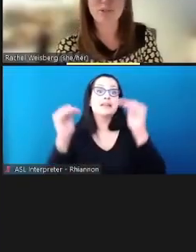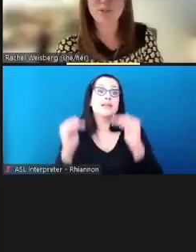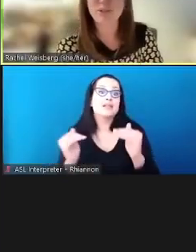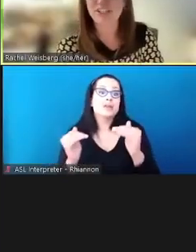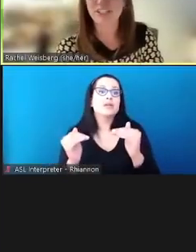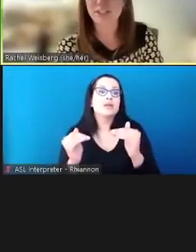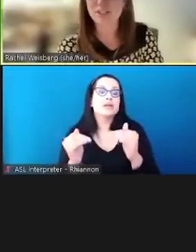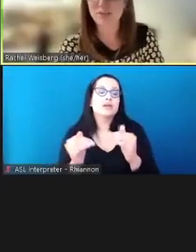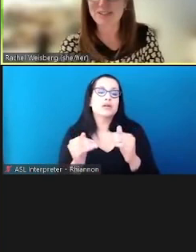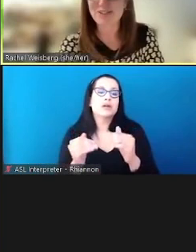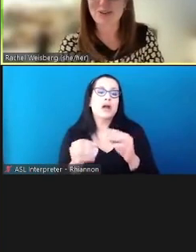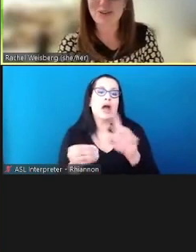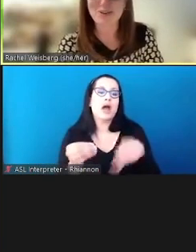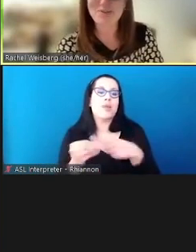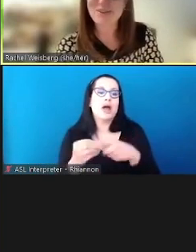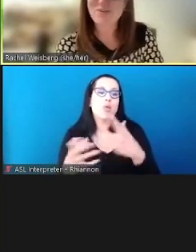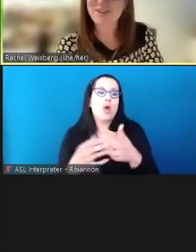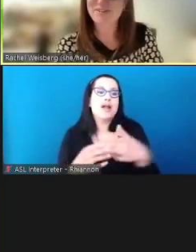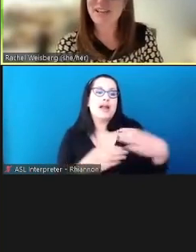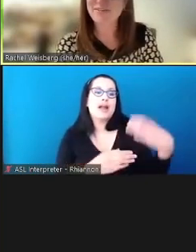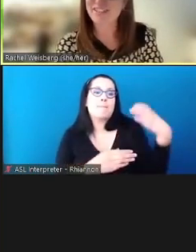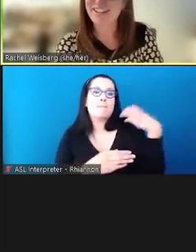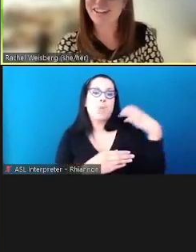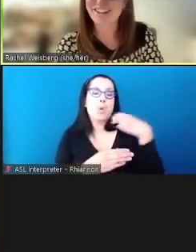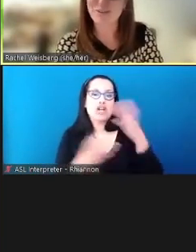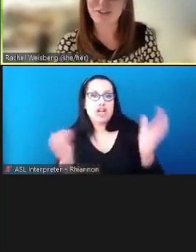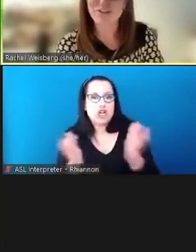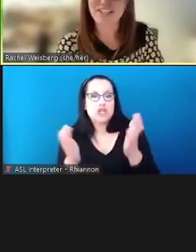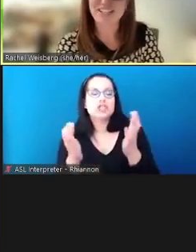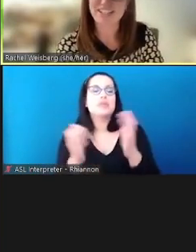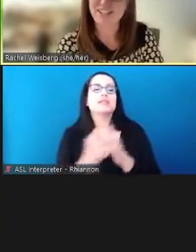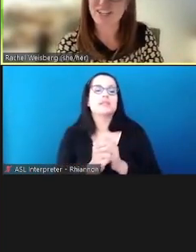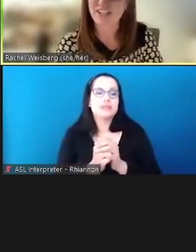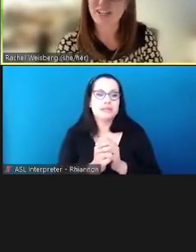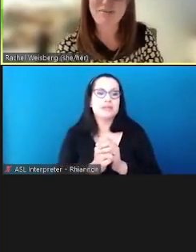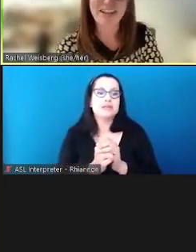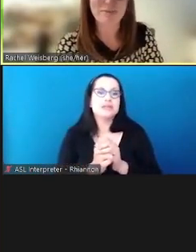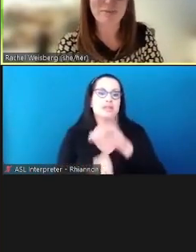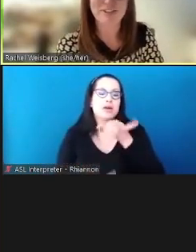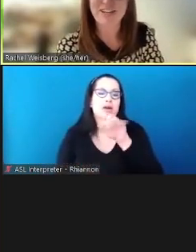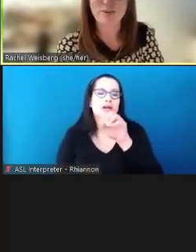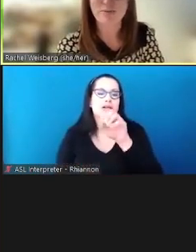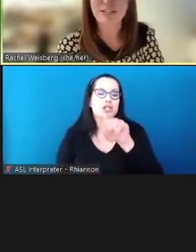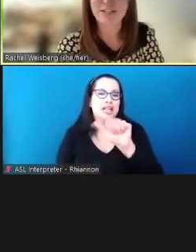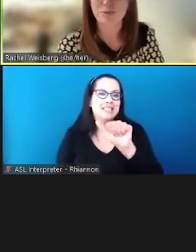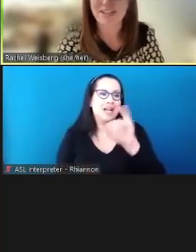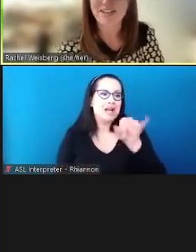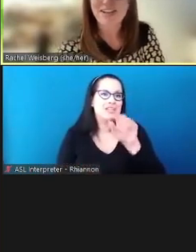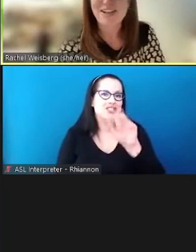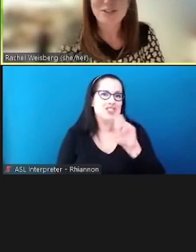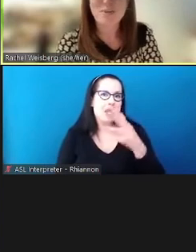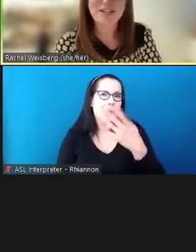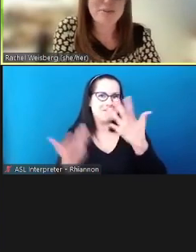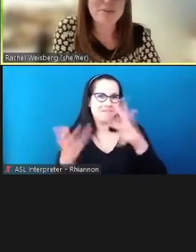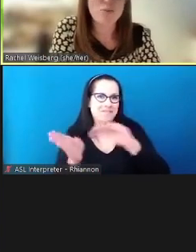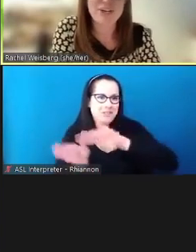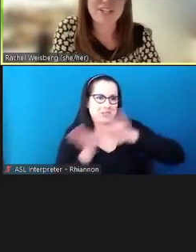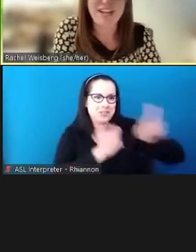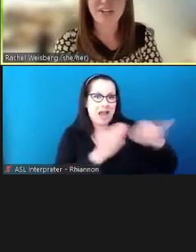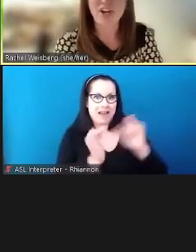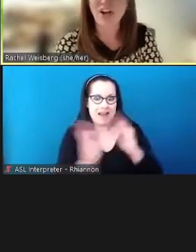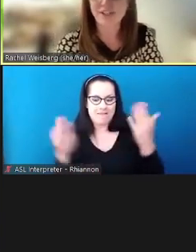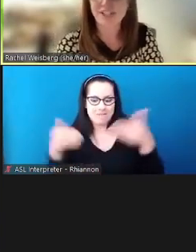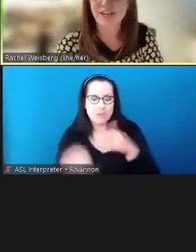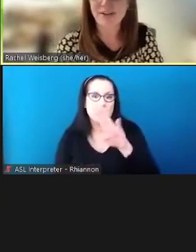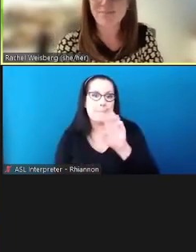about employer encouragement. So we've left the world of Jessica and Jacob, and we are now with Benjamin. So Benjamin works